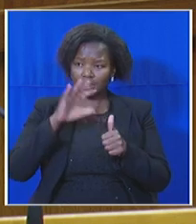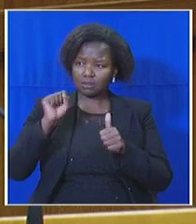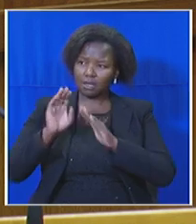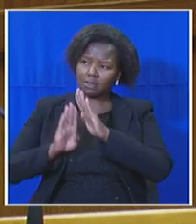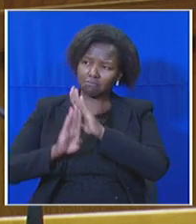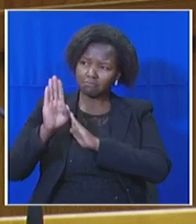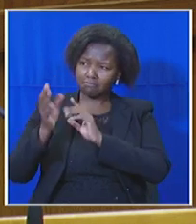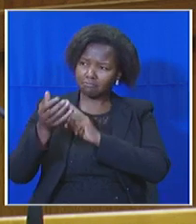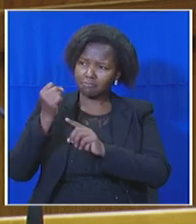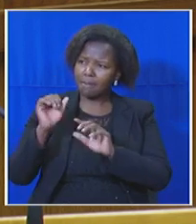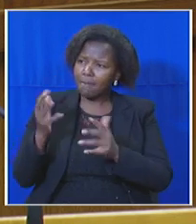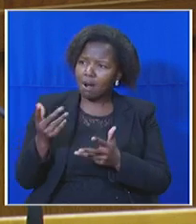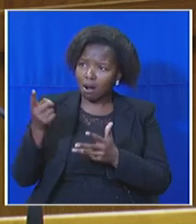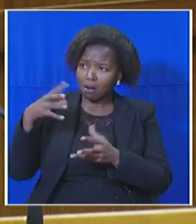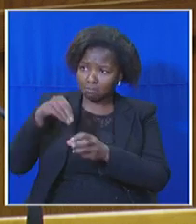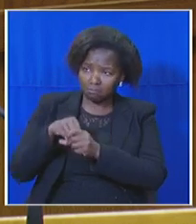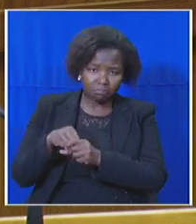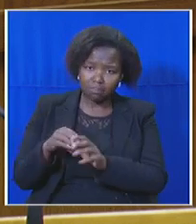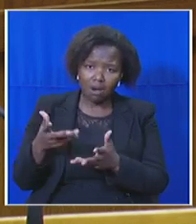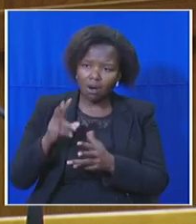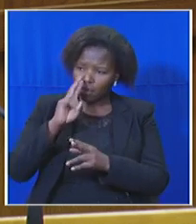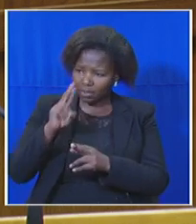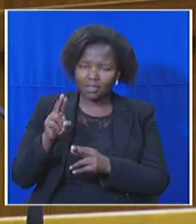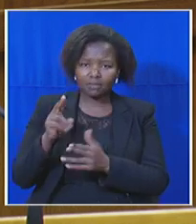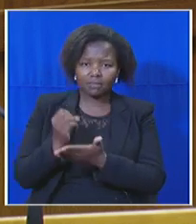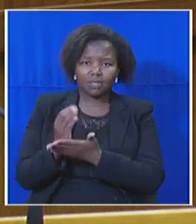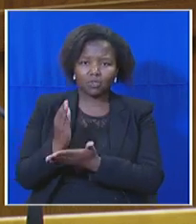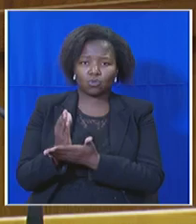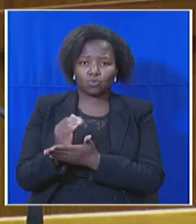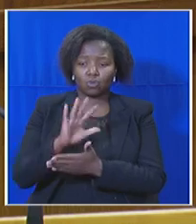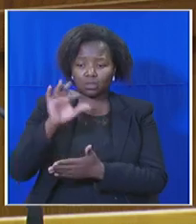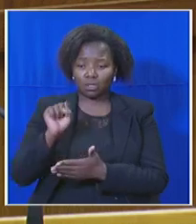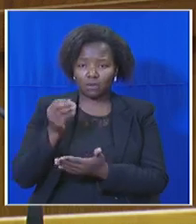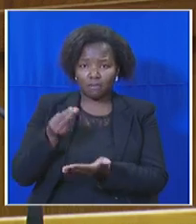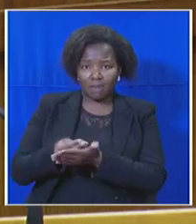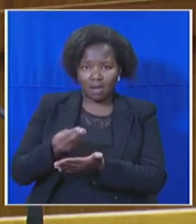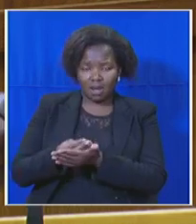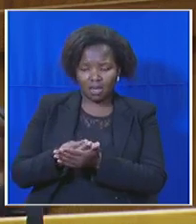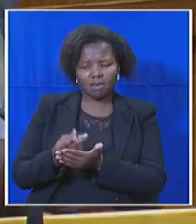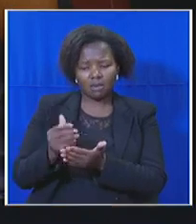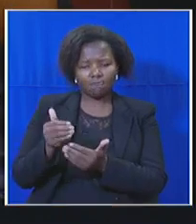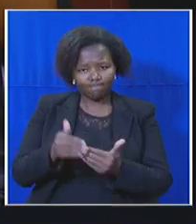realizing that objective, especially protecting the public purse. I thank you.